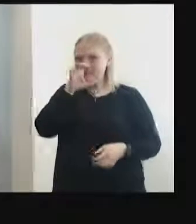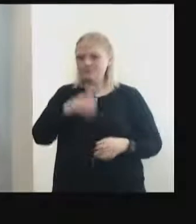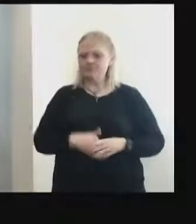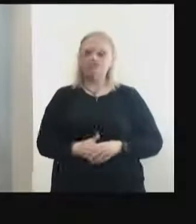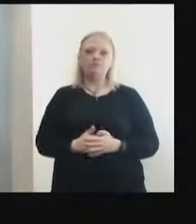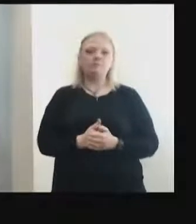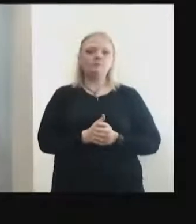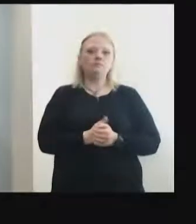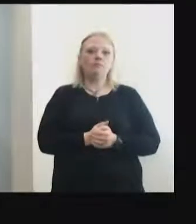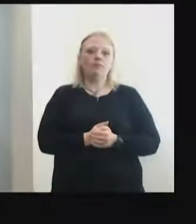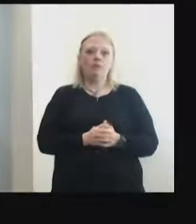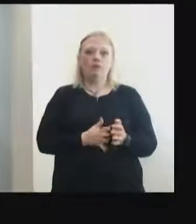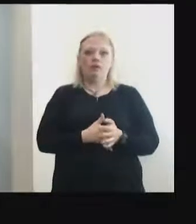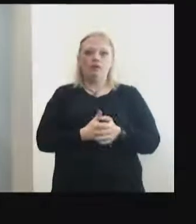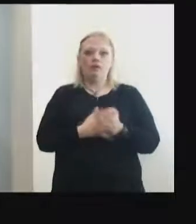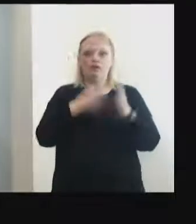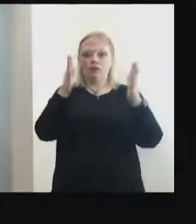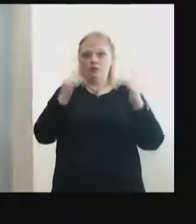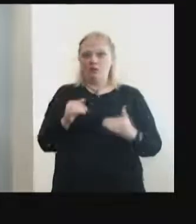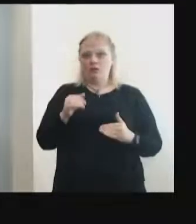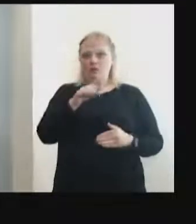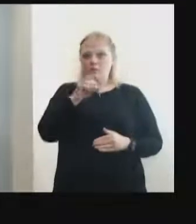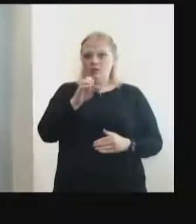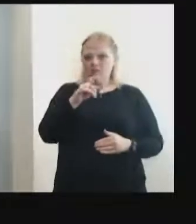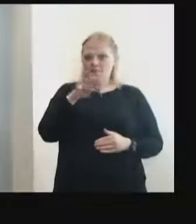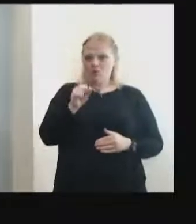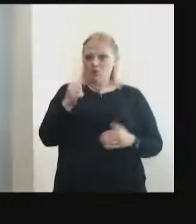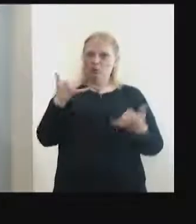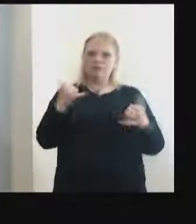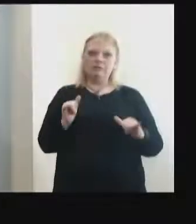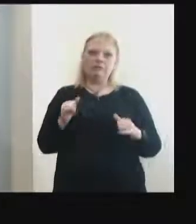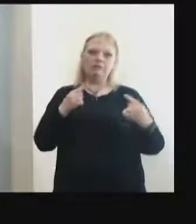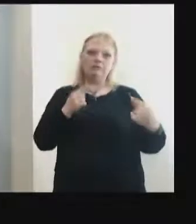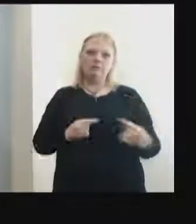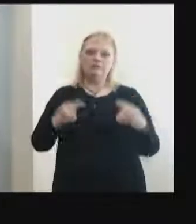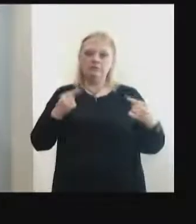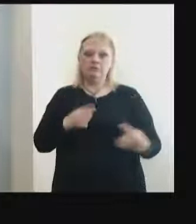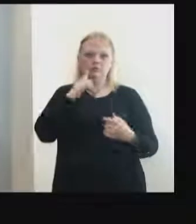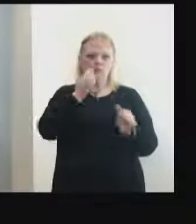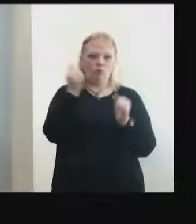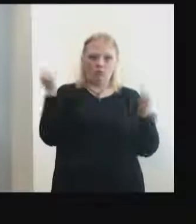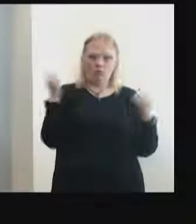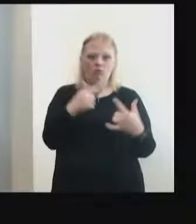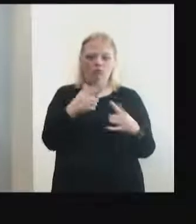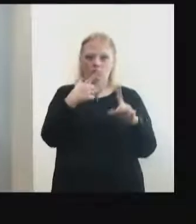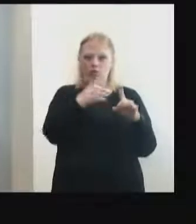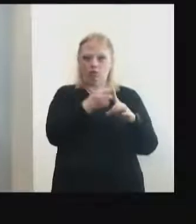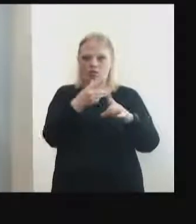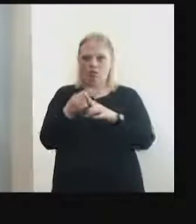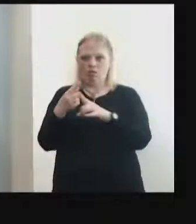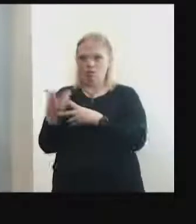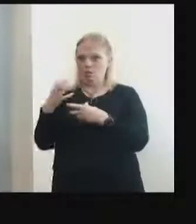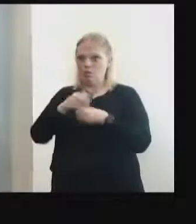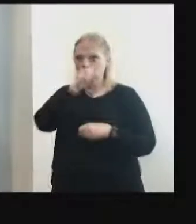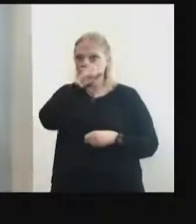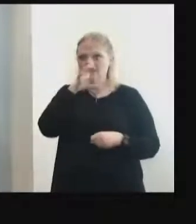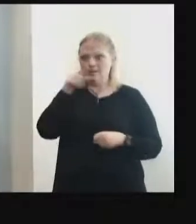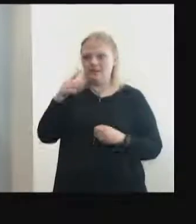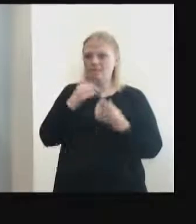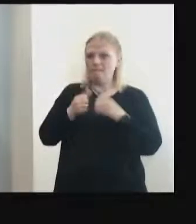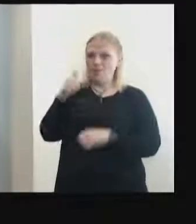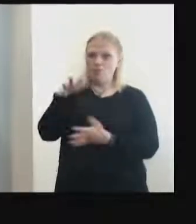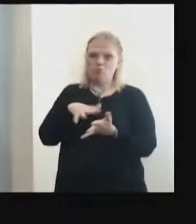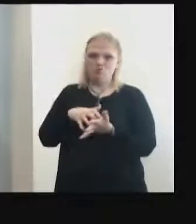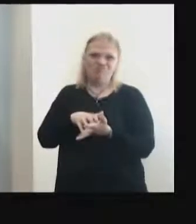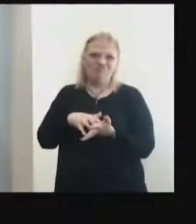then there are zip codes where we're still struggling to get everybody vaccinated, including our seniors, who are the ones who are most